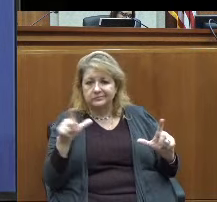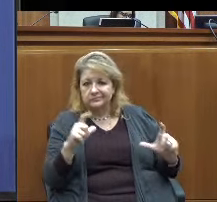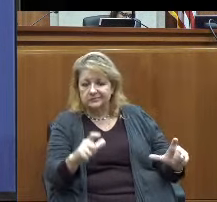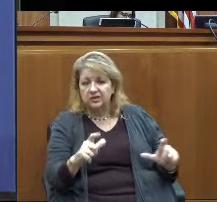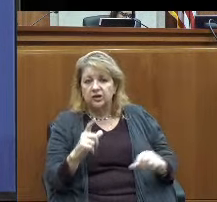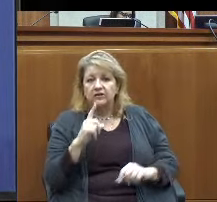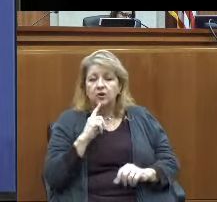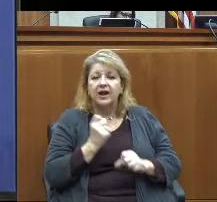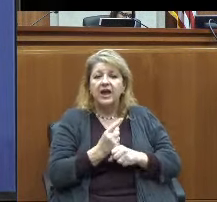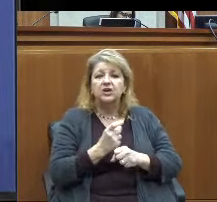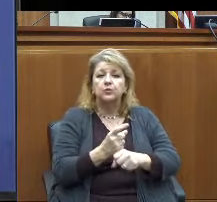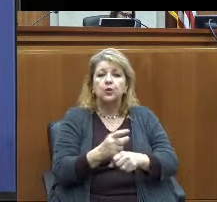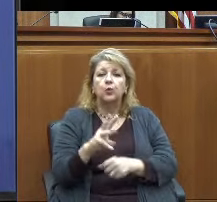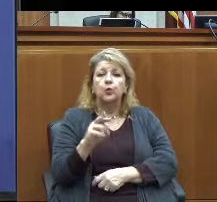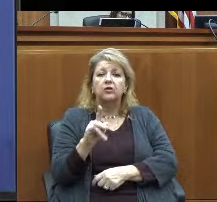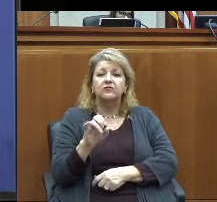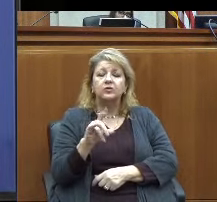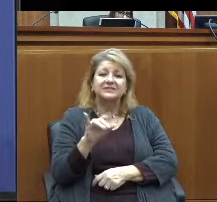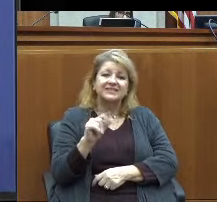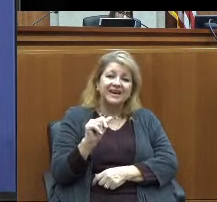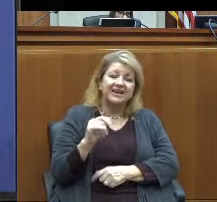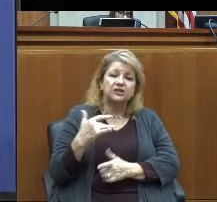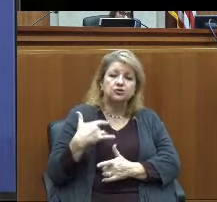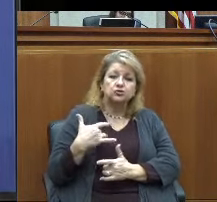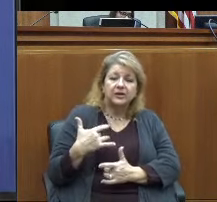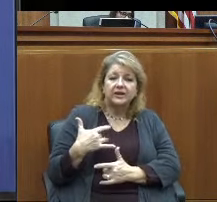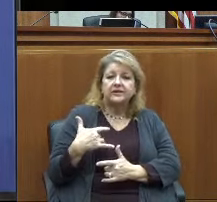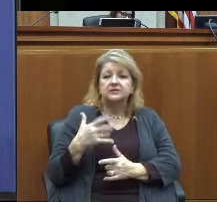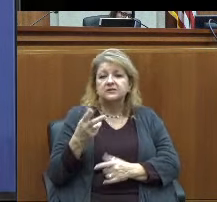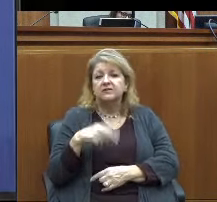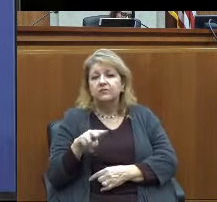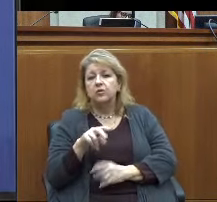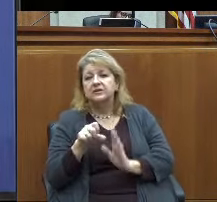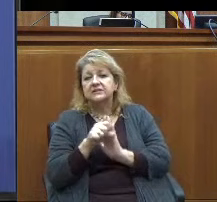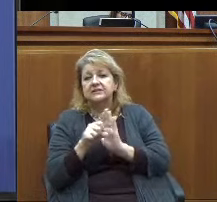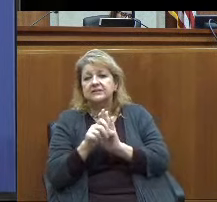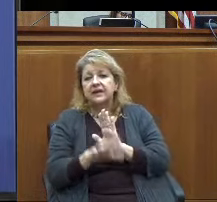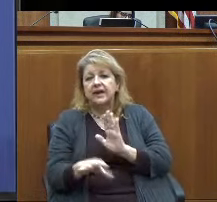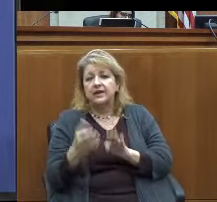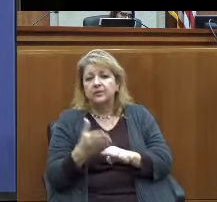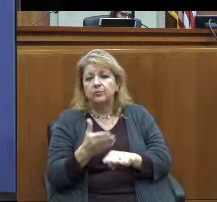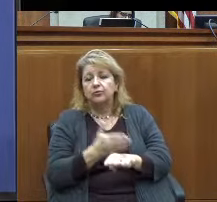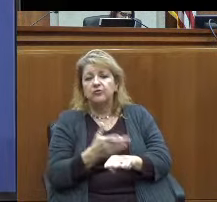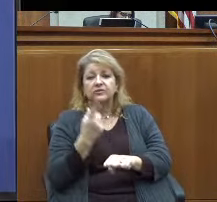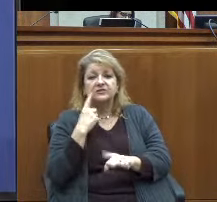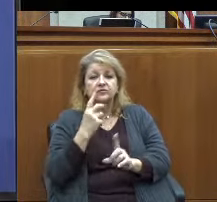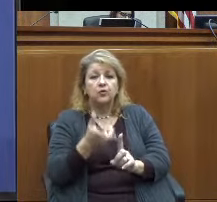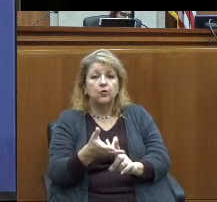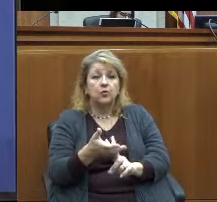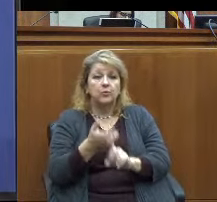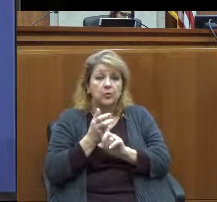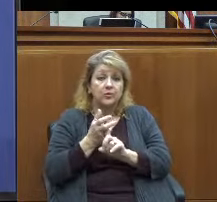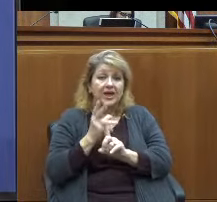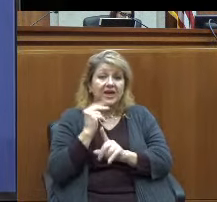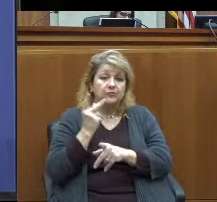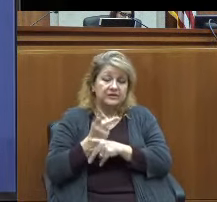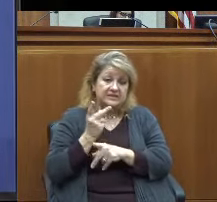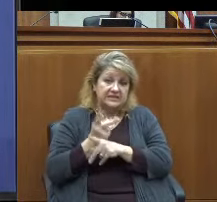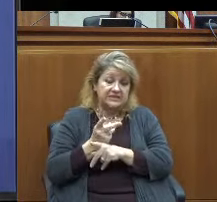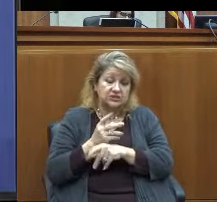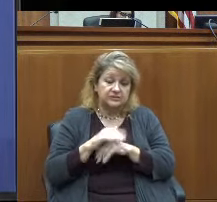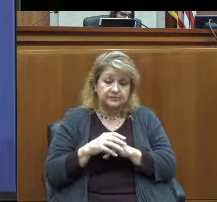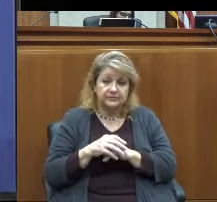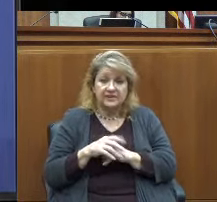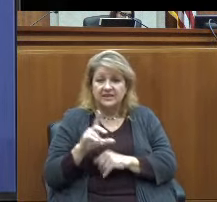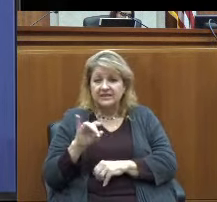and trends to stakeholders and support decision-making for statewide improvements regarding recruitment and retention. It provides data in